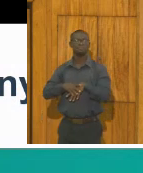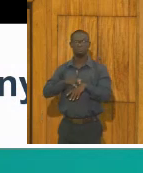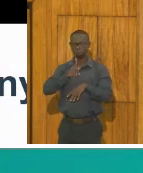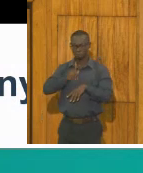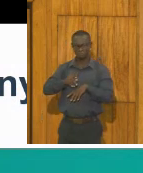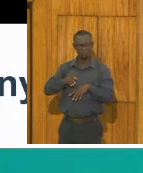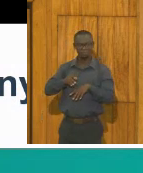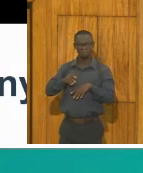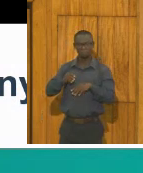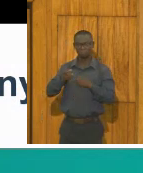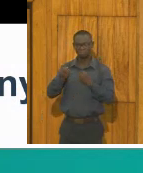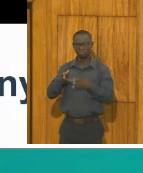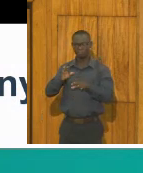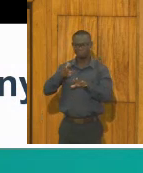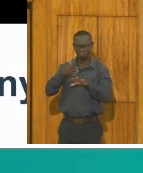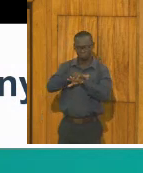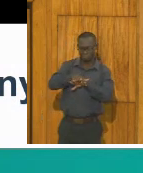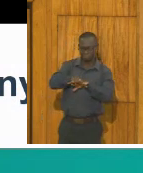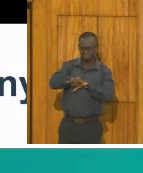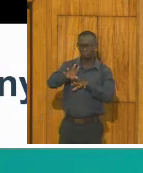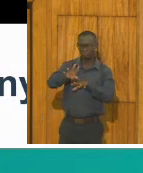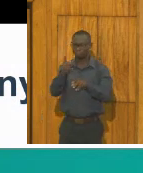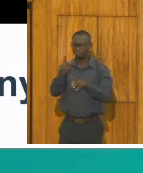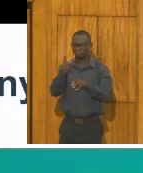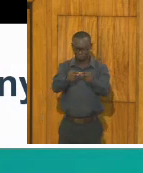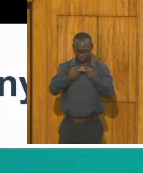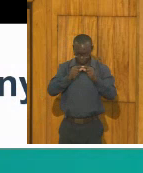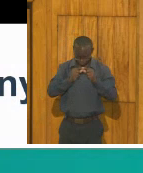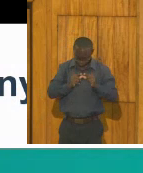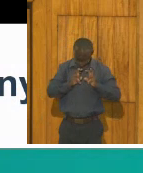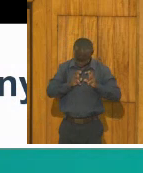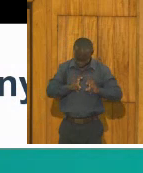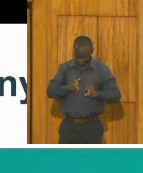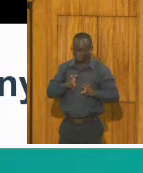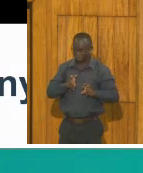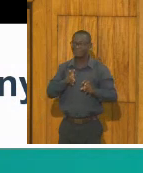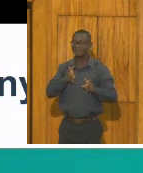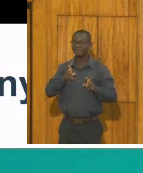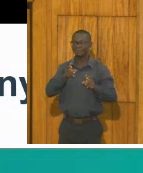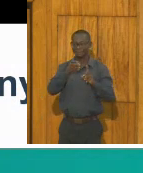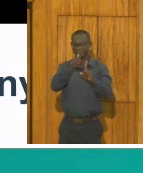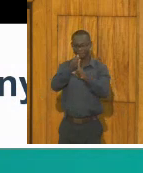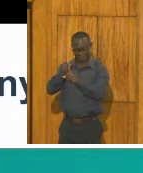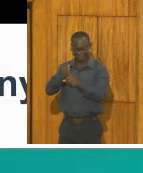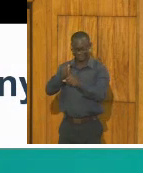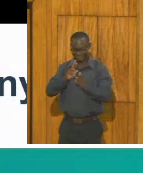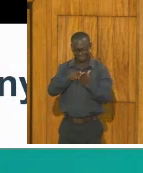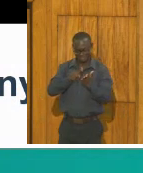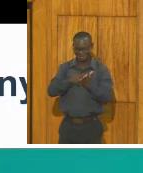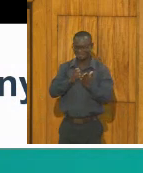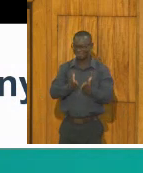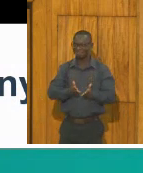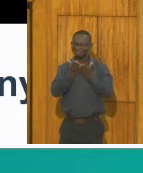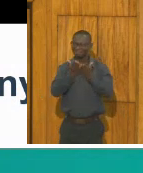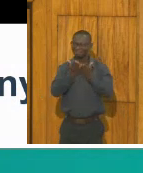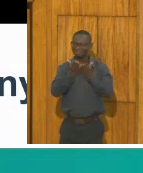of integration, where you take one sample and clients are able to get results. Some of the syphilis testing, actually most of the